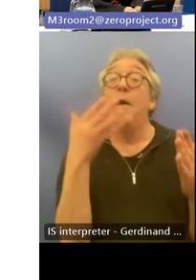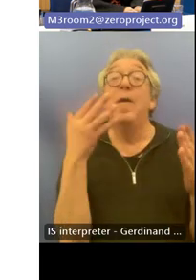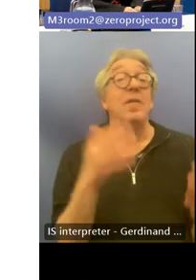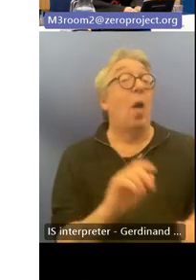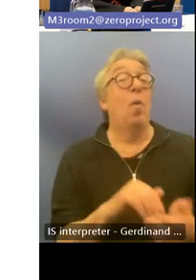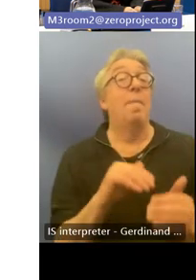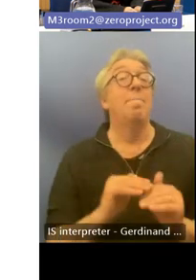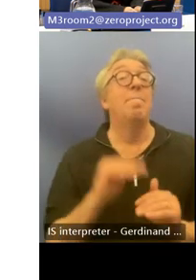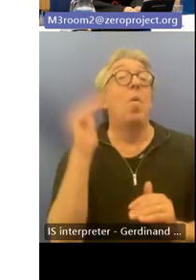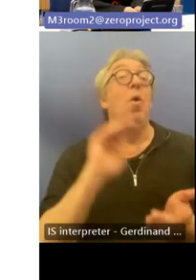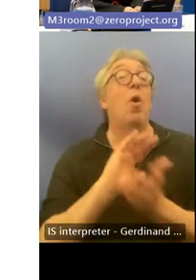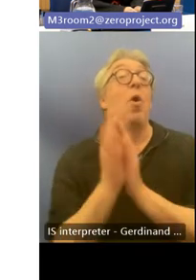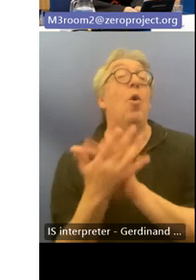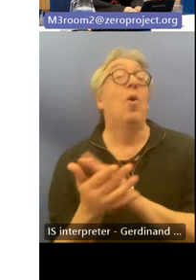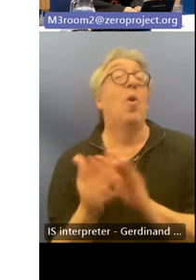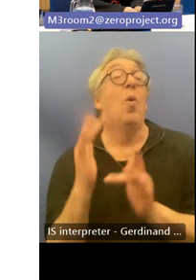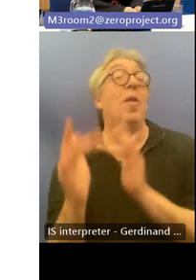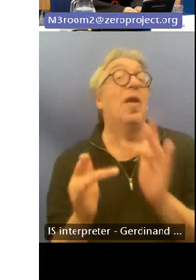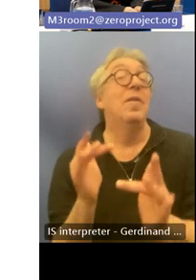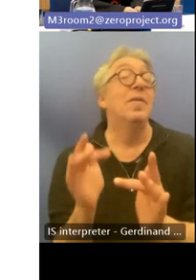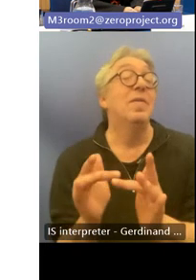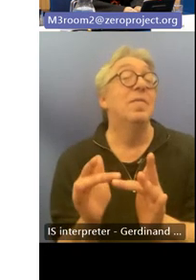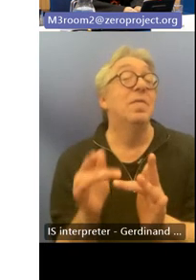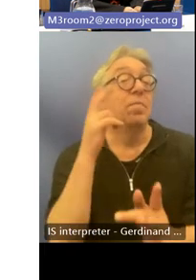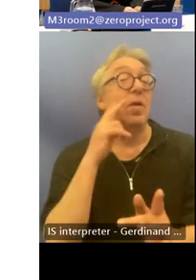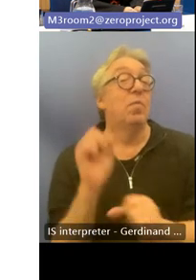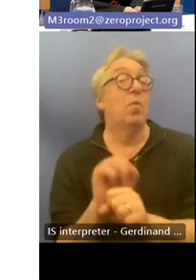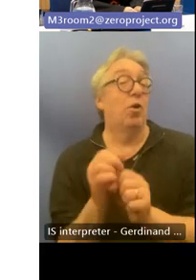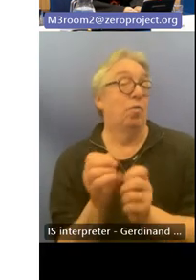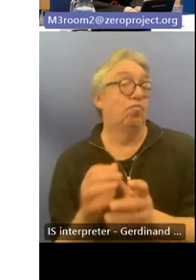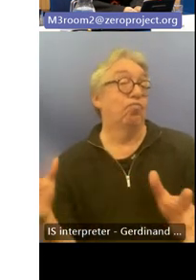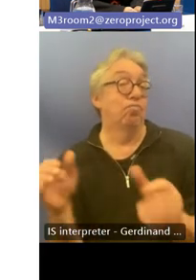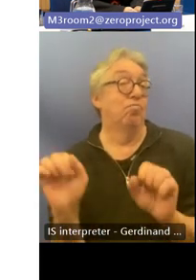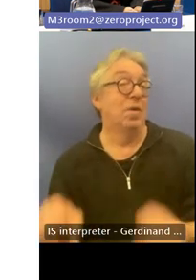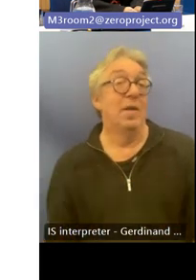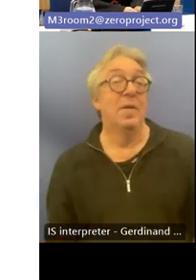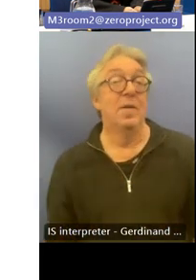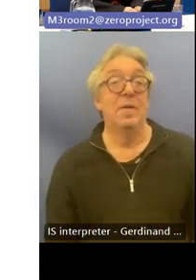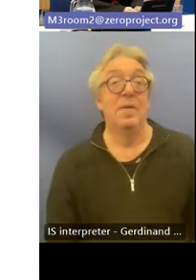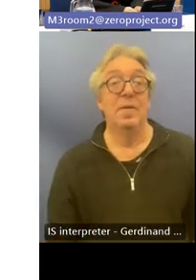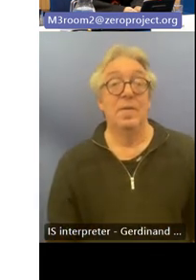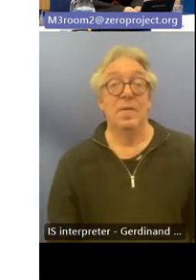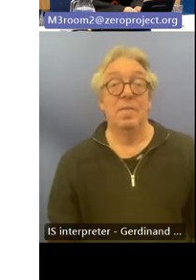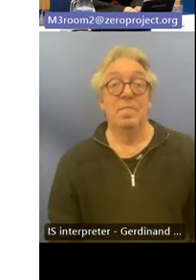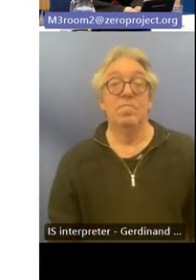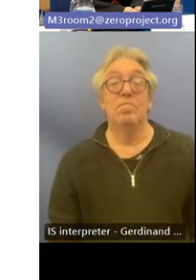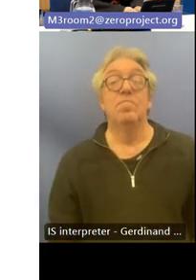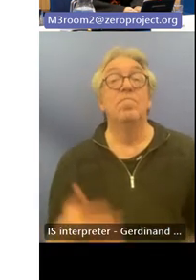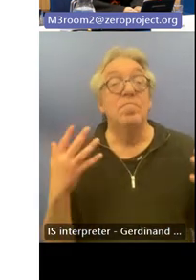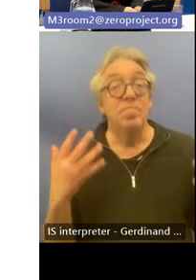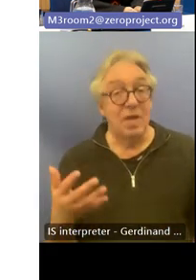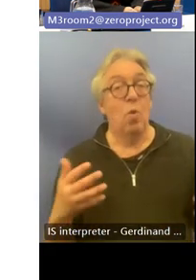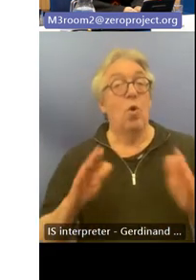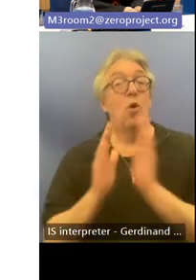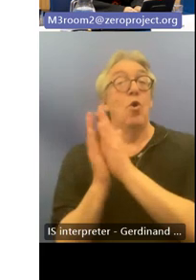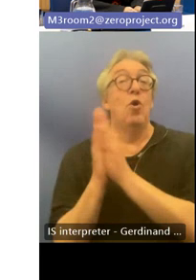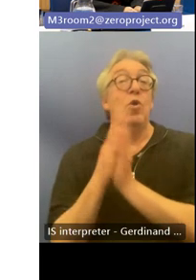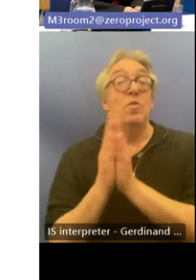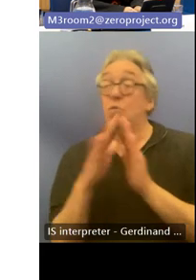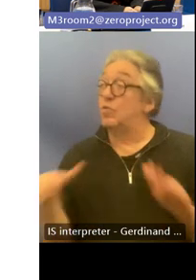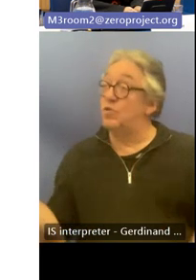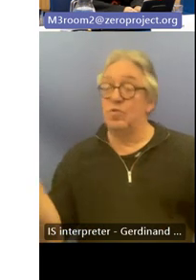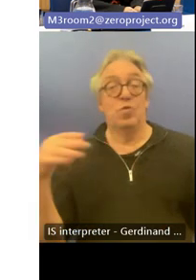By our integration, our community began to acknowledge the ability of visually